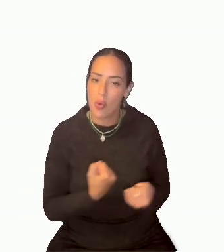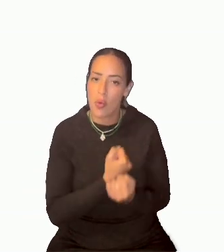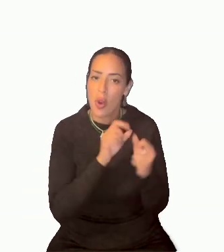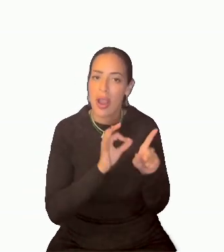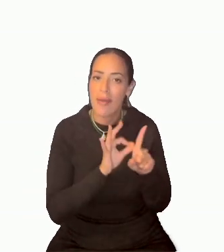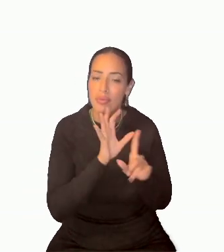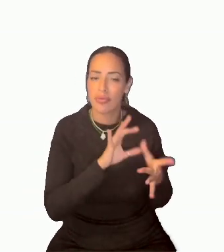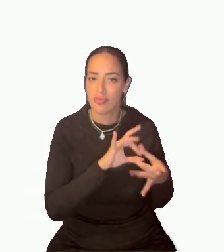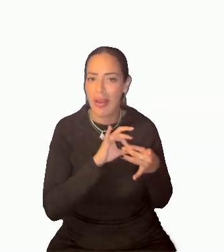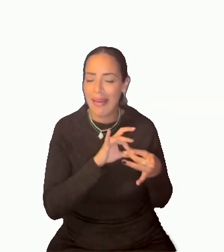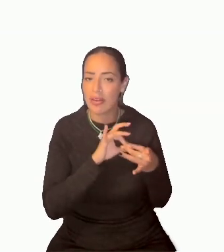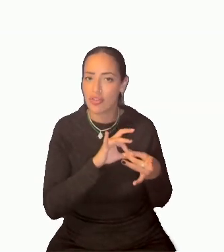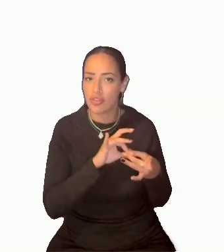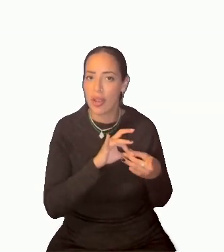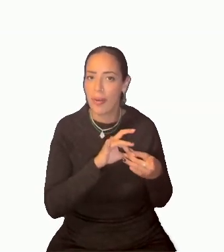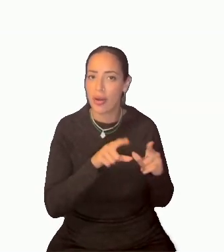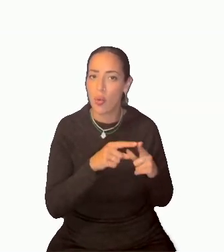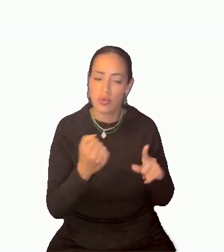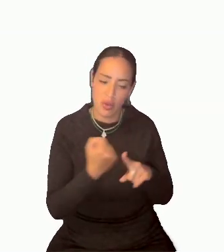well.